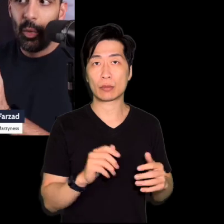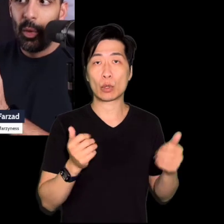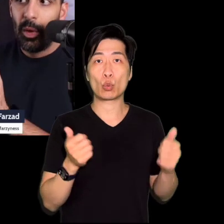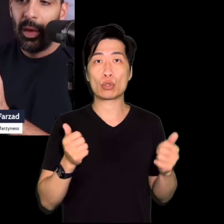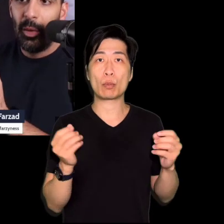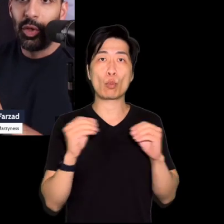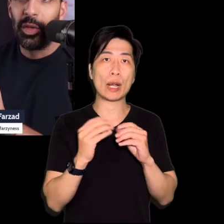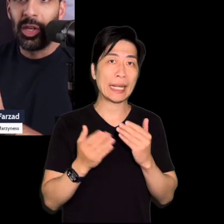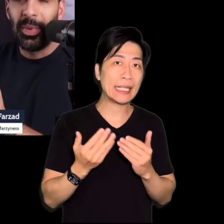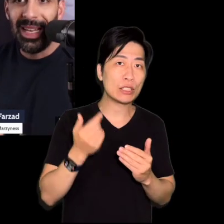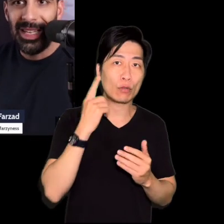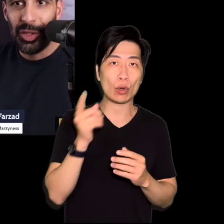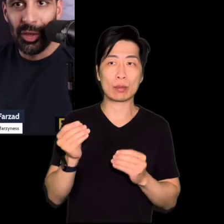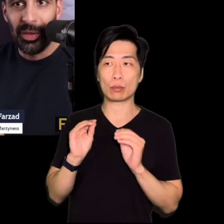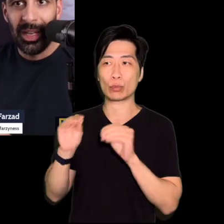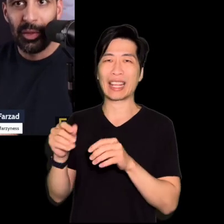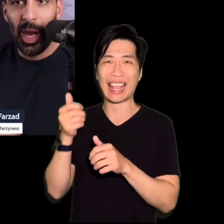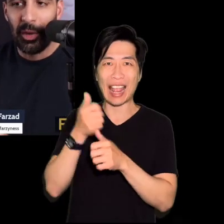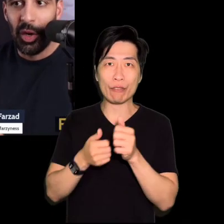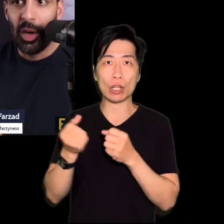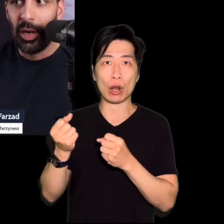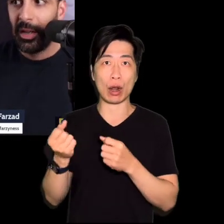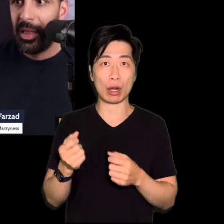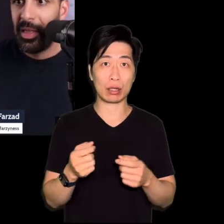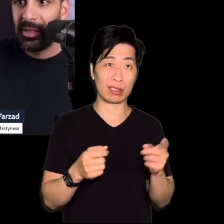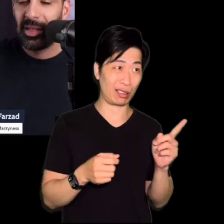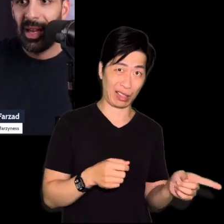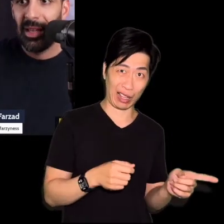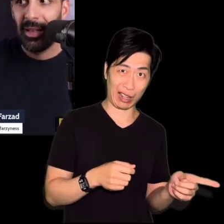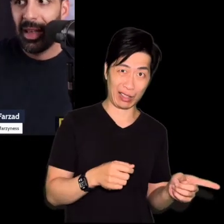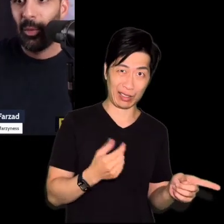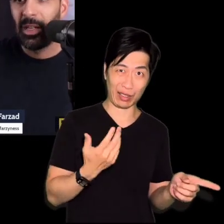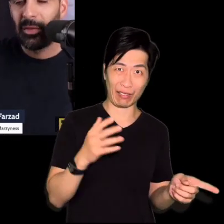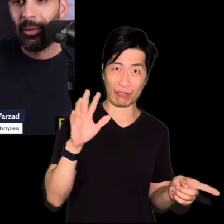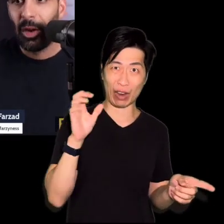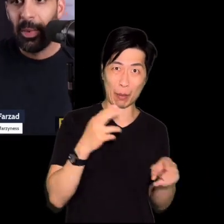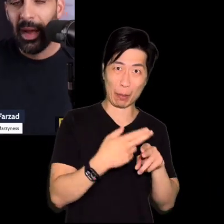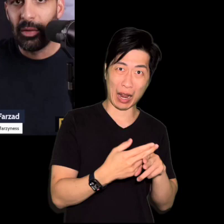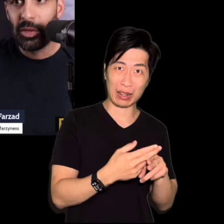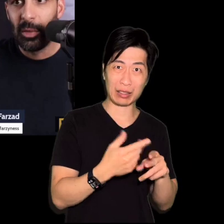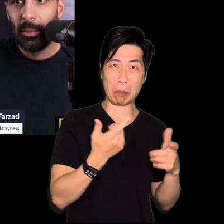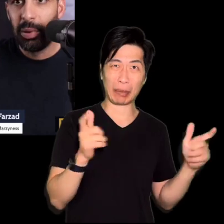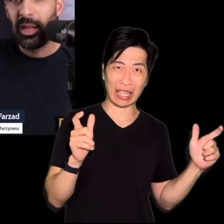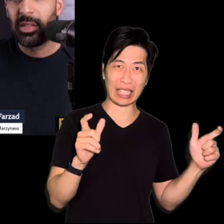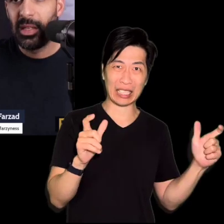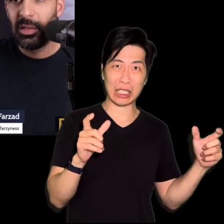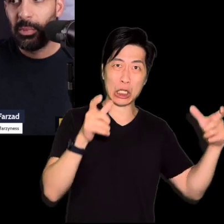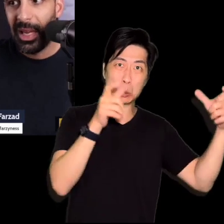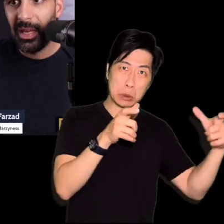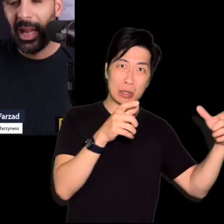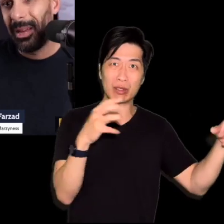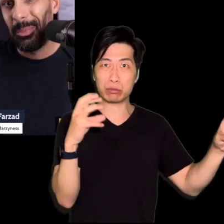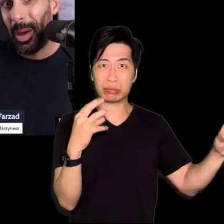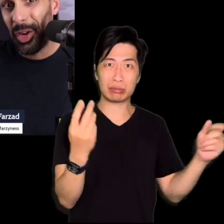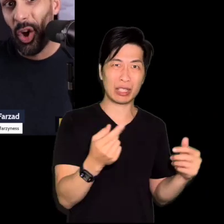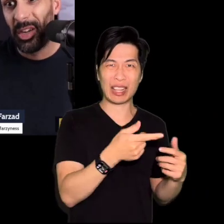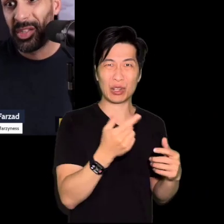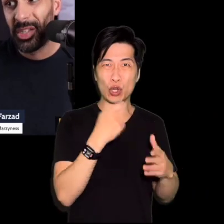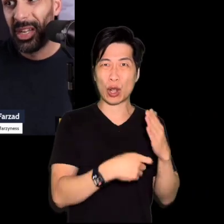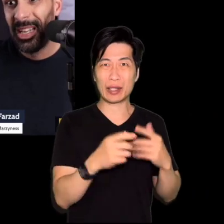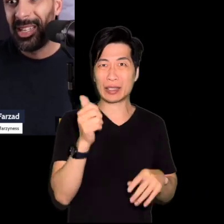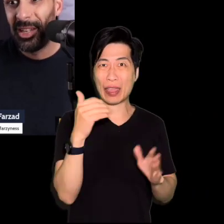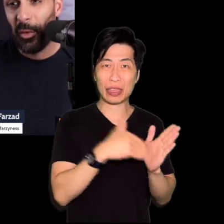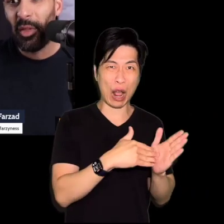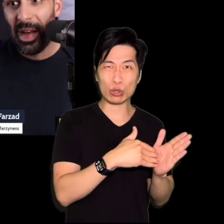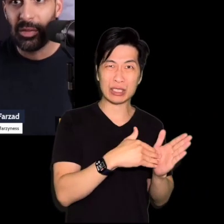But which one's going to be easier to give to every car? This thing that weighs 500 pounds plus it's big and it probably